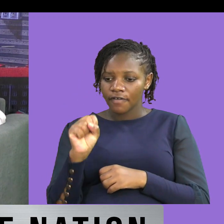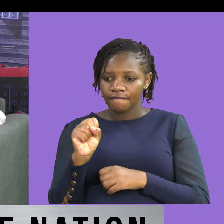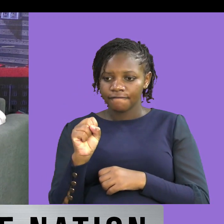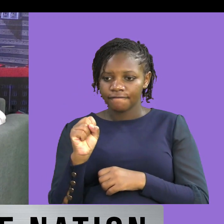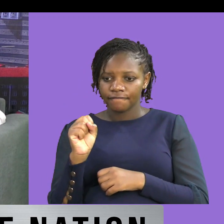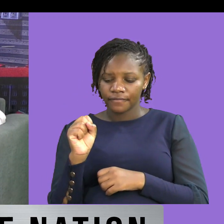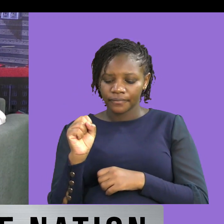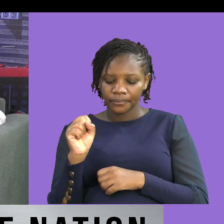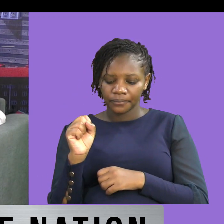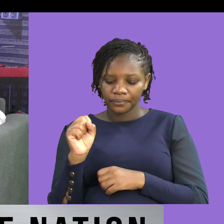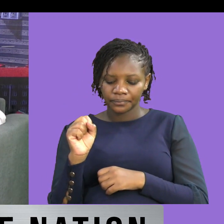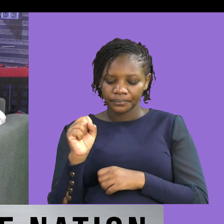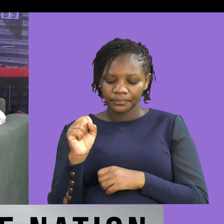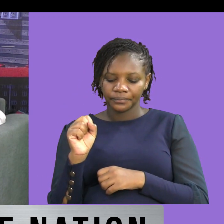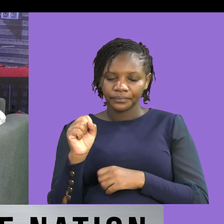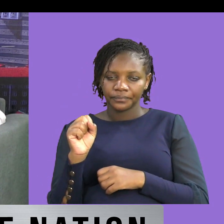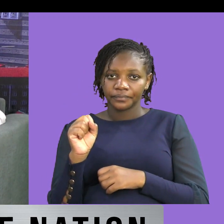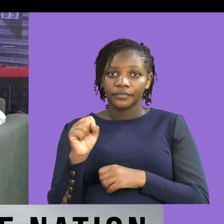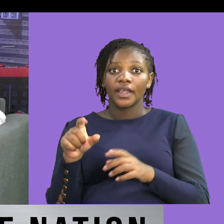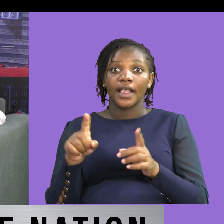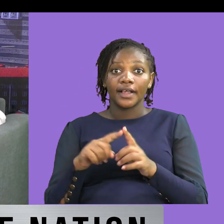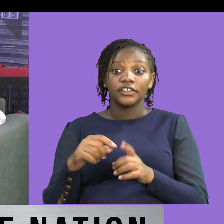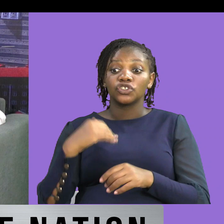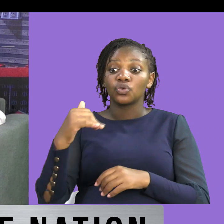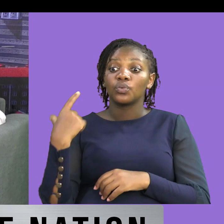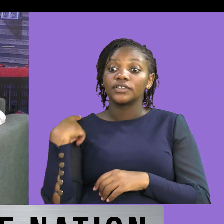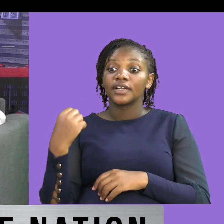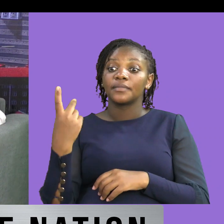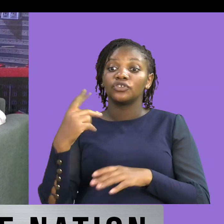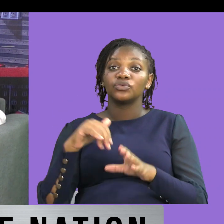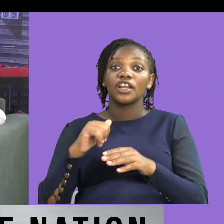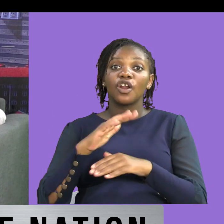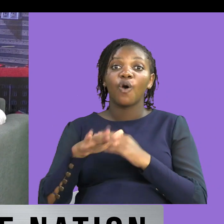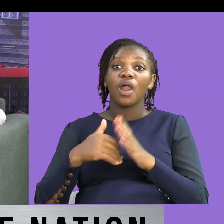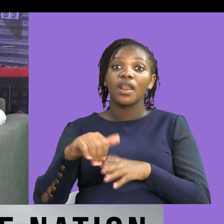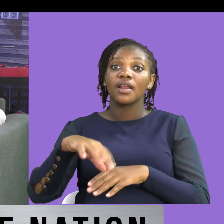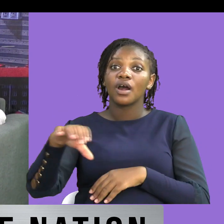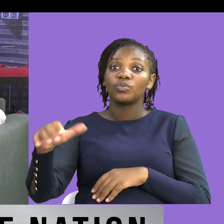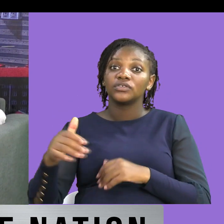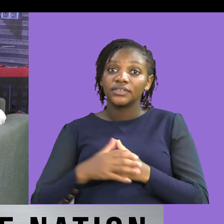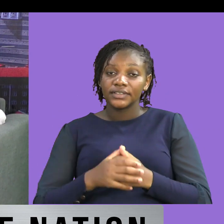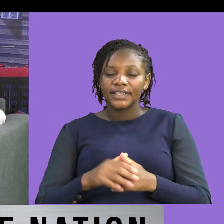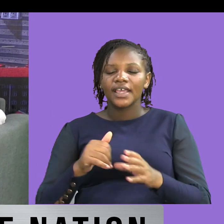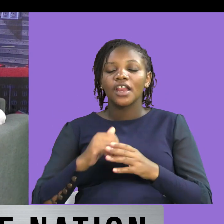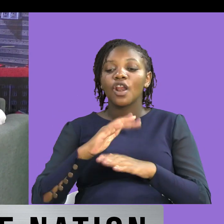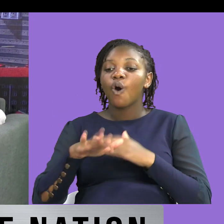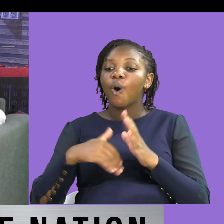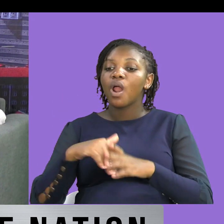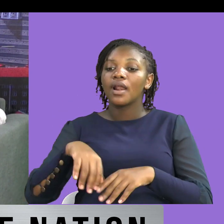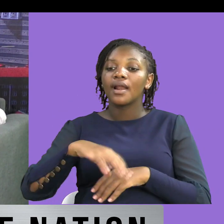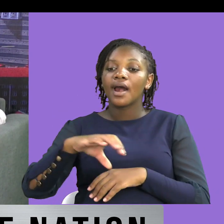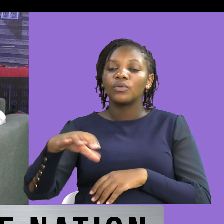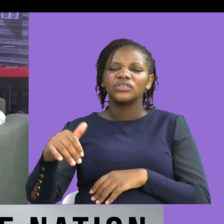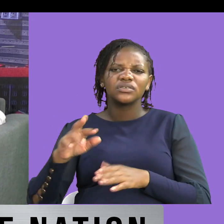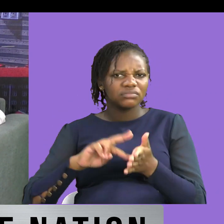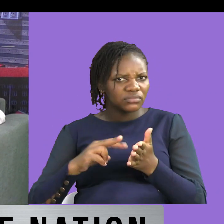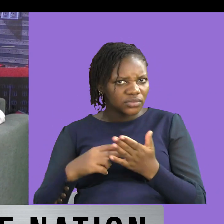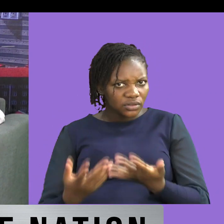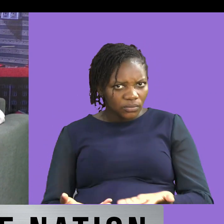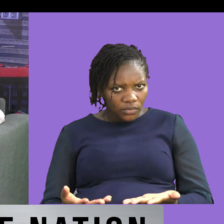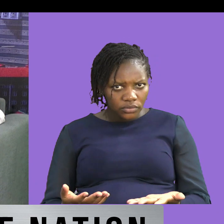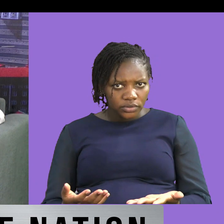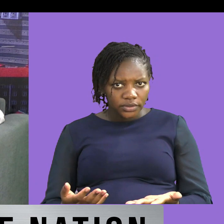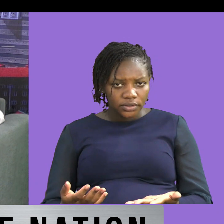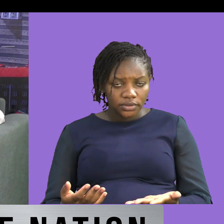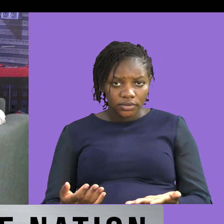Interestingly, Kanu is number 2 in every county. Did you know that? Number 2 in every county? In every county. Where? What do you mean? They're